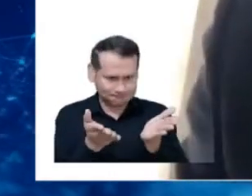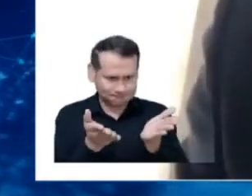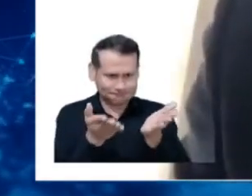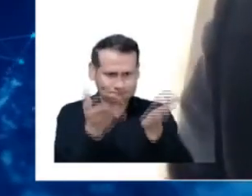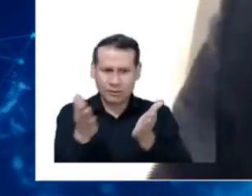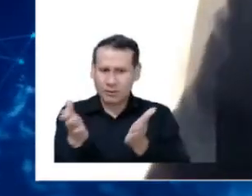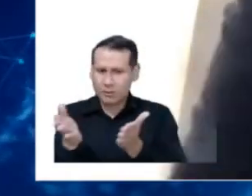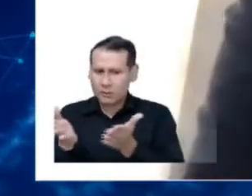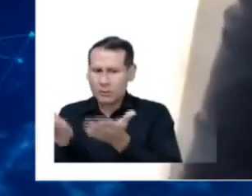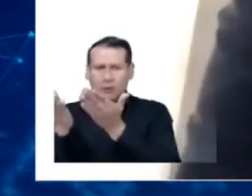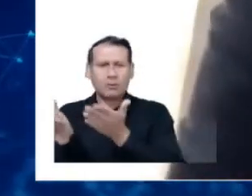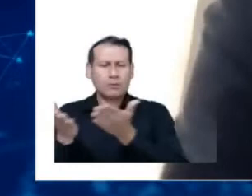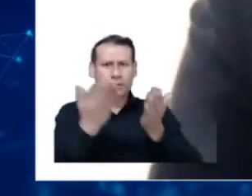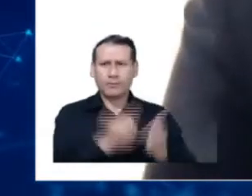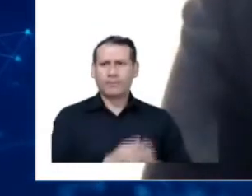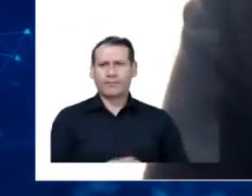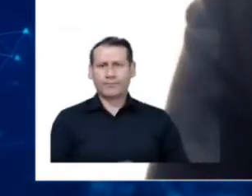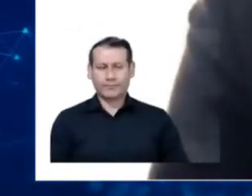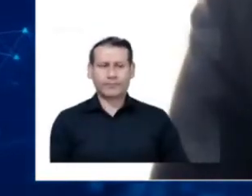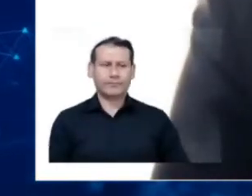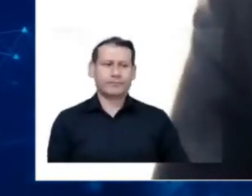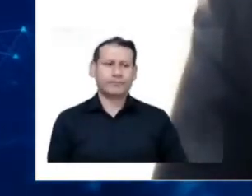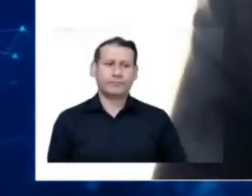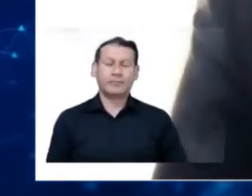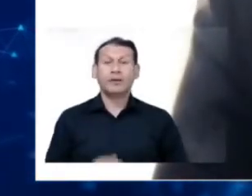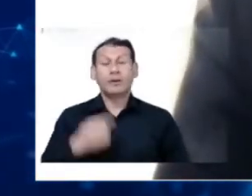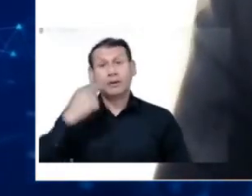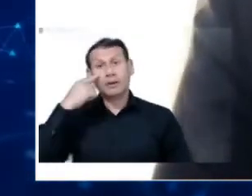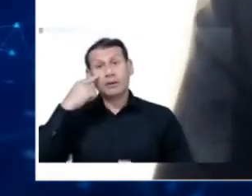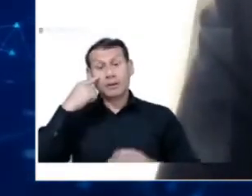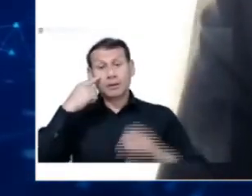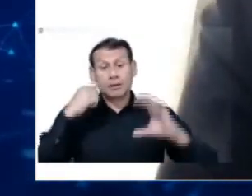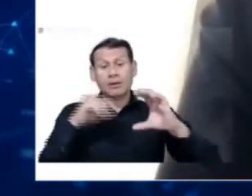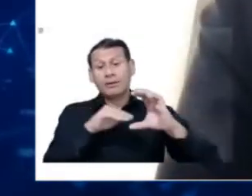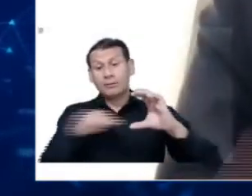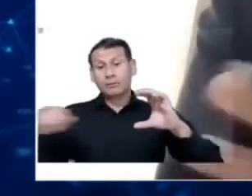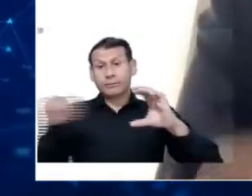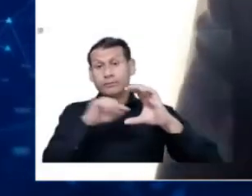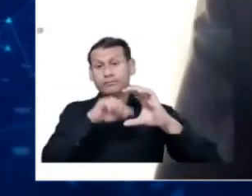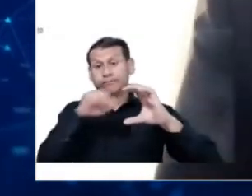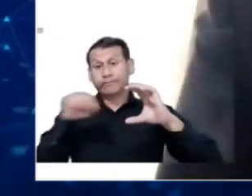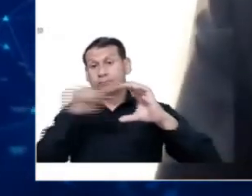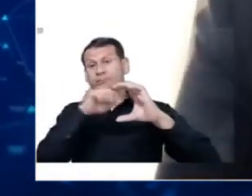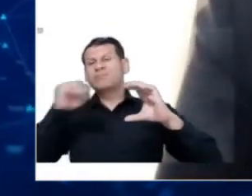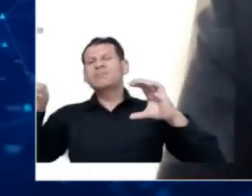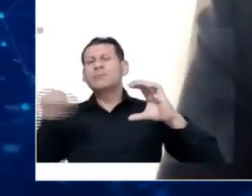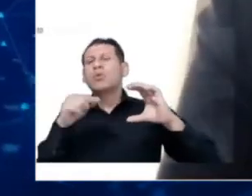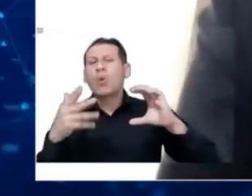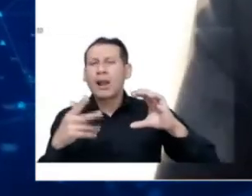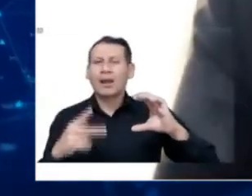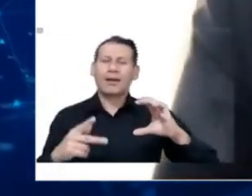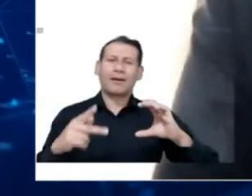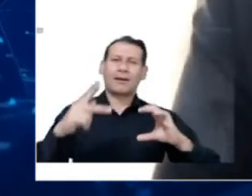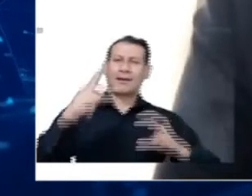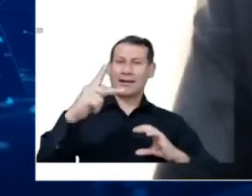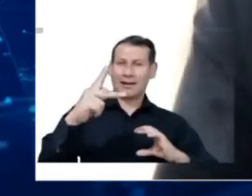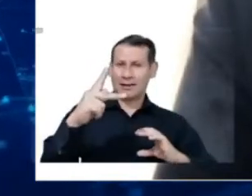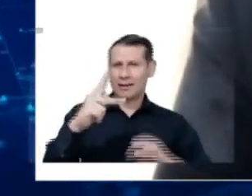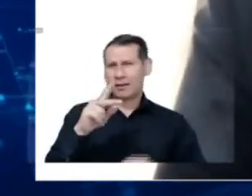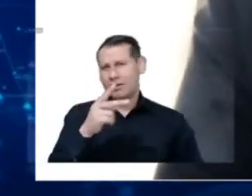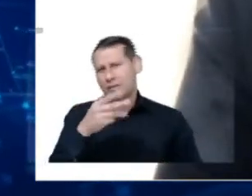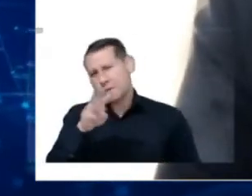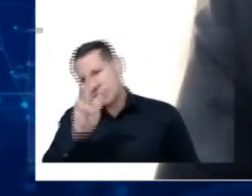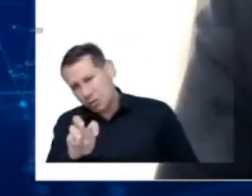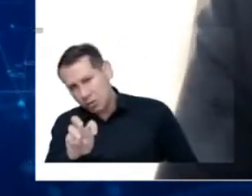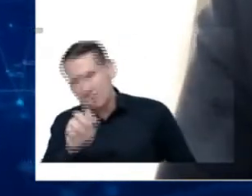the running of those sites. So we are using the Ka band or the 18 and 28